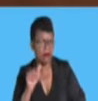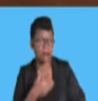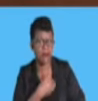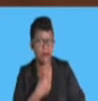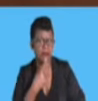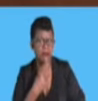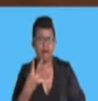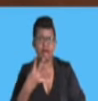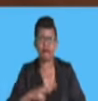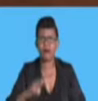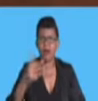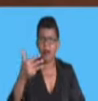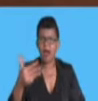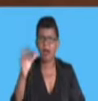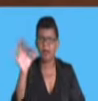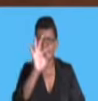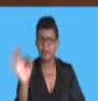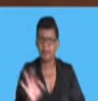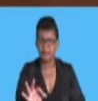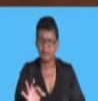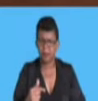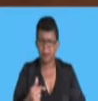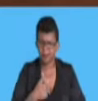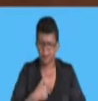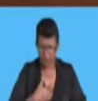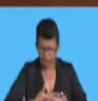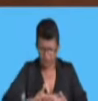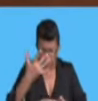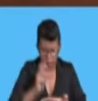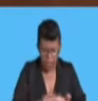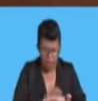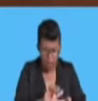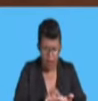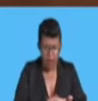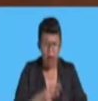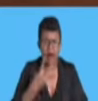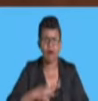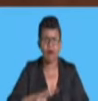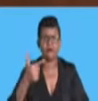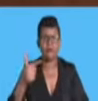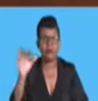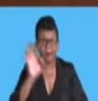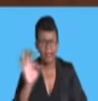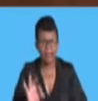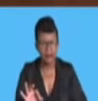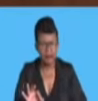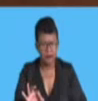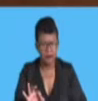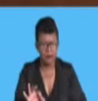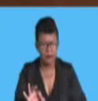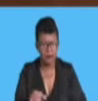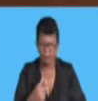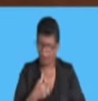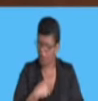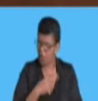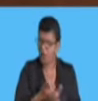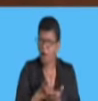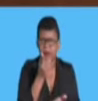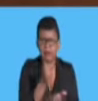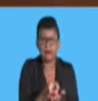worked out 47% of the votes cast. If I do not respond to His Excellency's address with honesty,